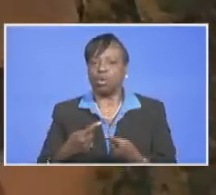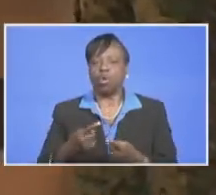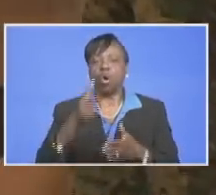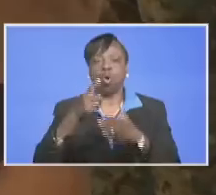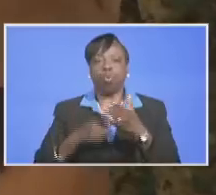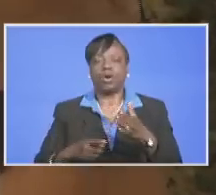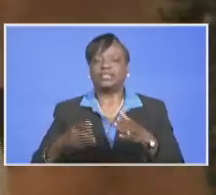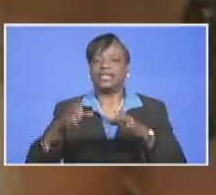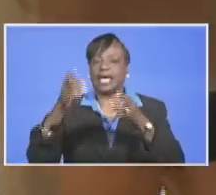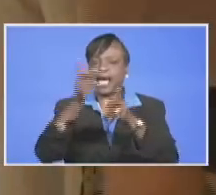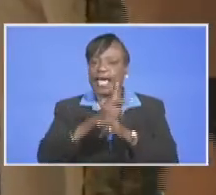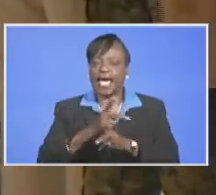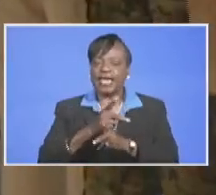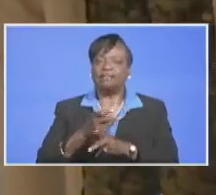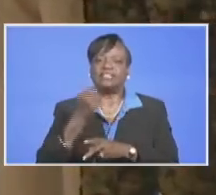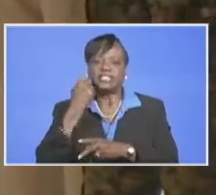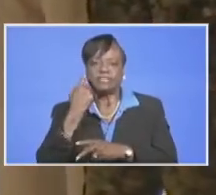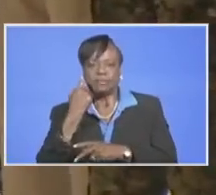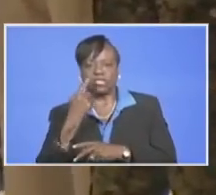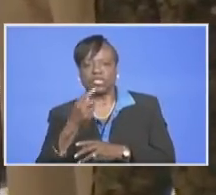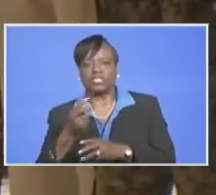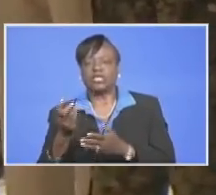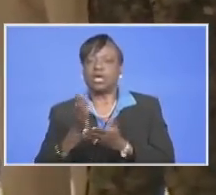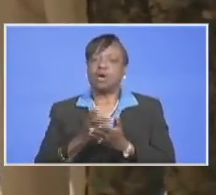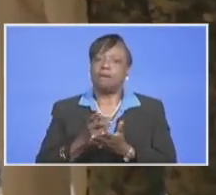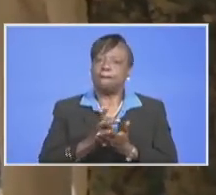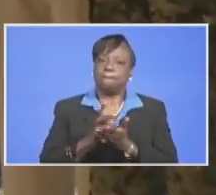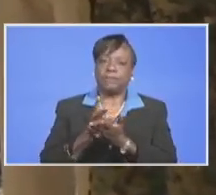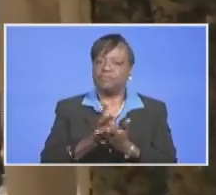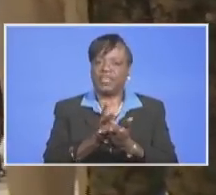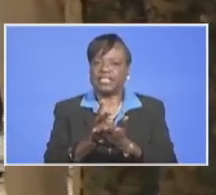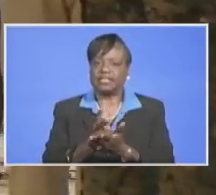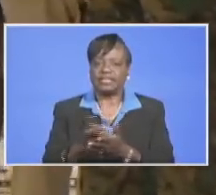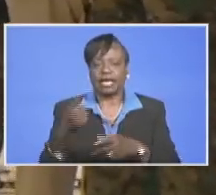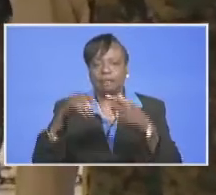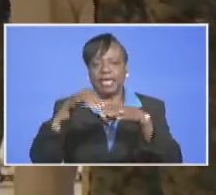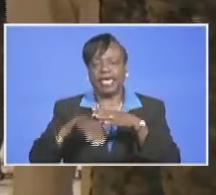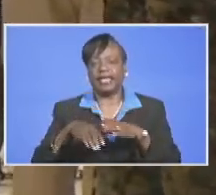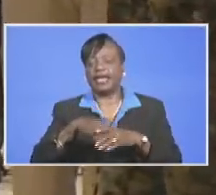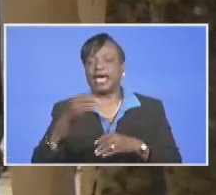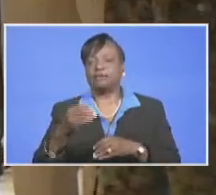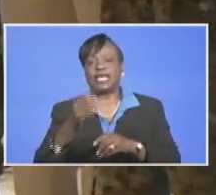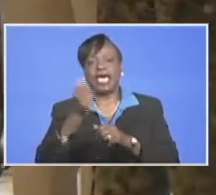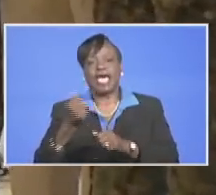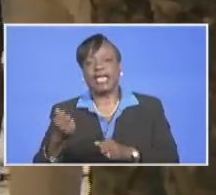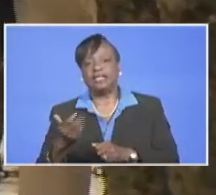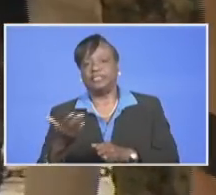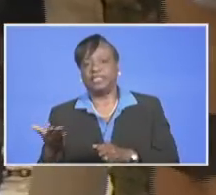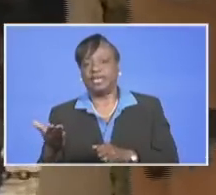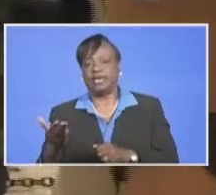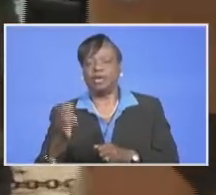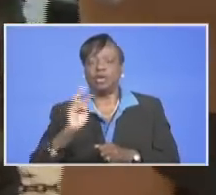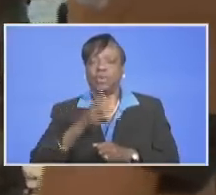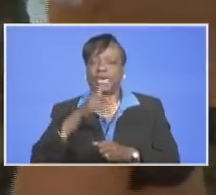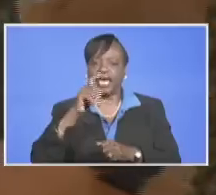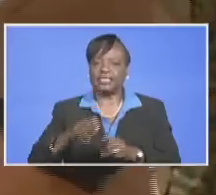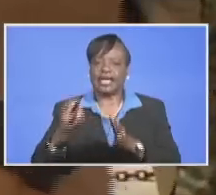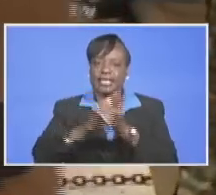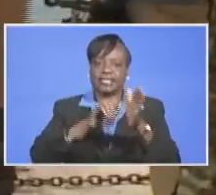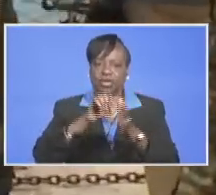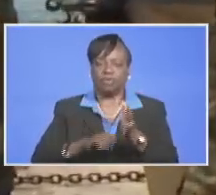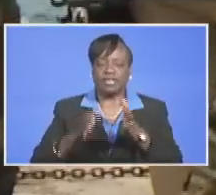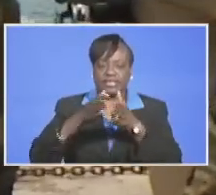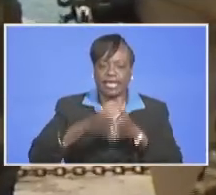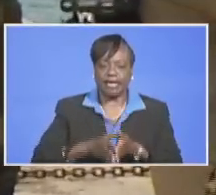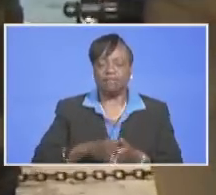of suspicious 4 exercise vessels are coming in and out, anything they can to help them execute the dive and plan their dive. They'll deploy